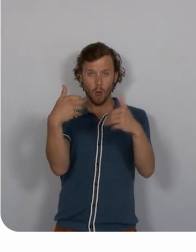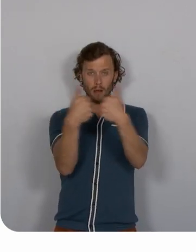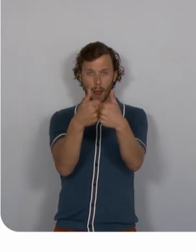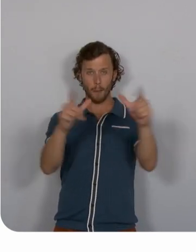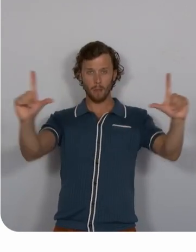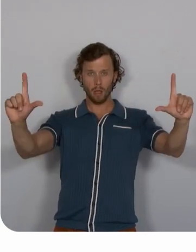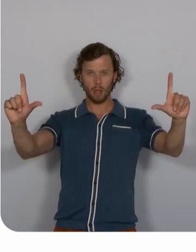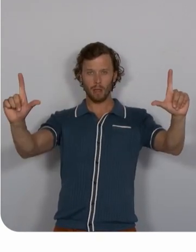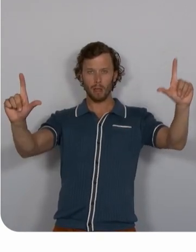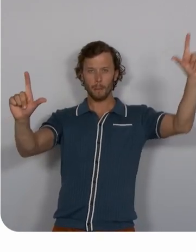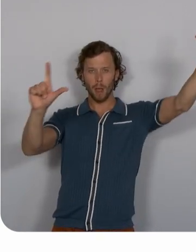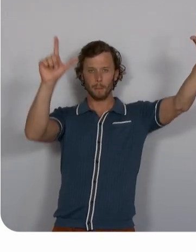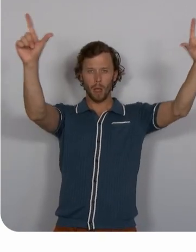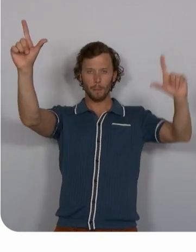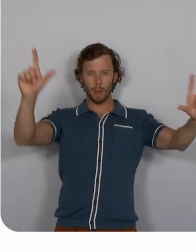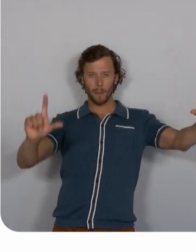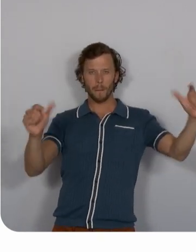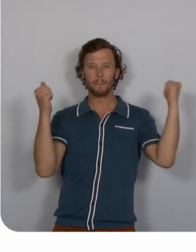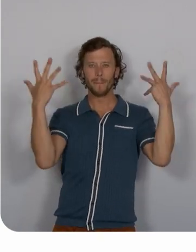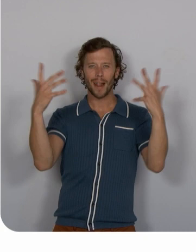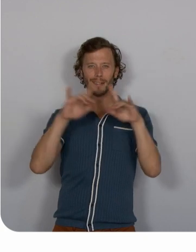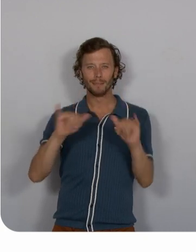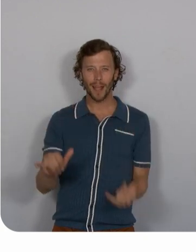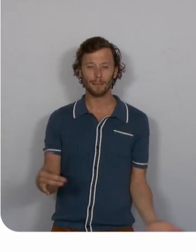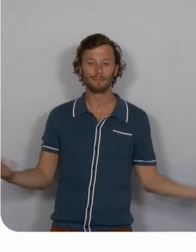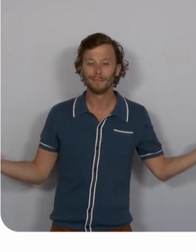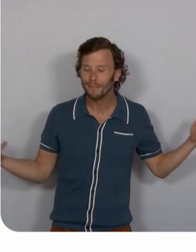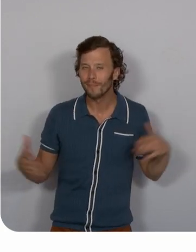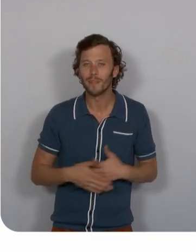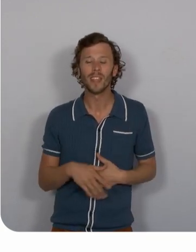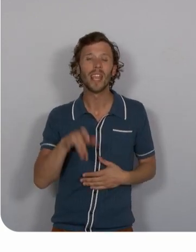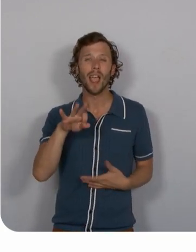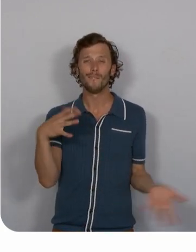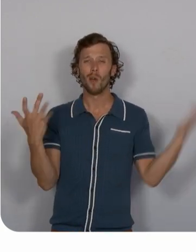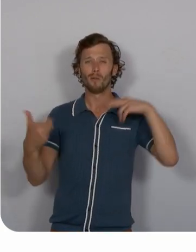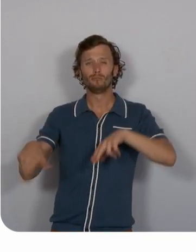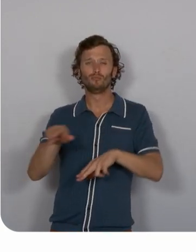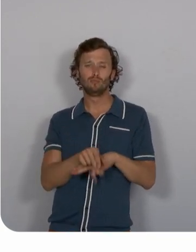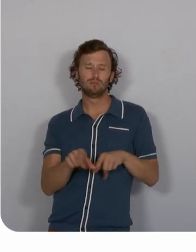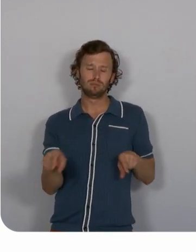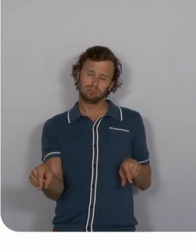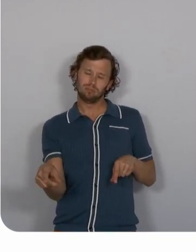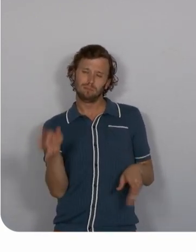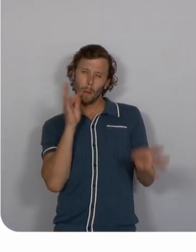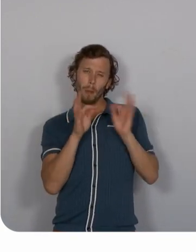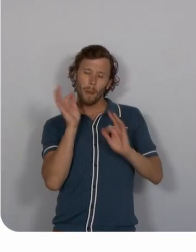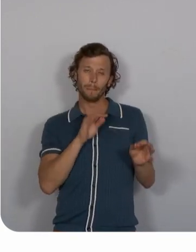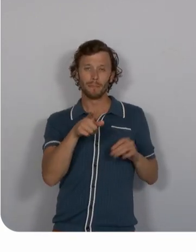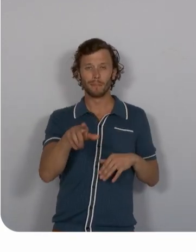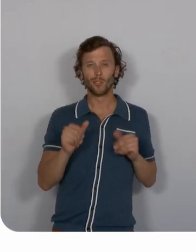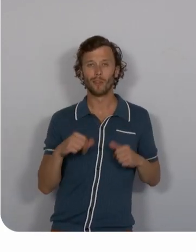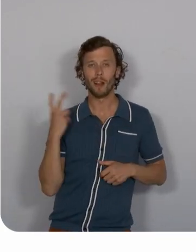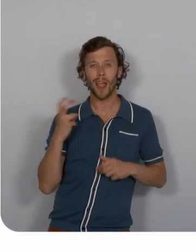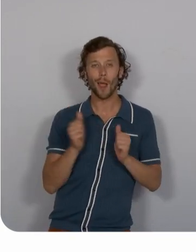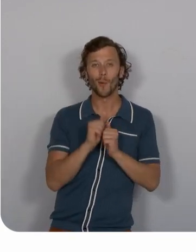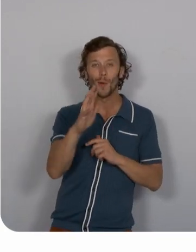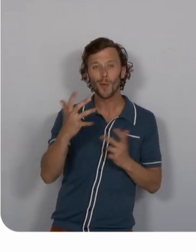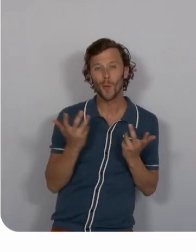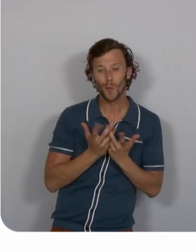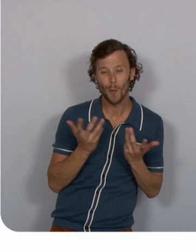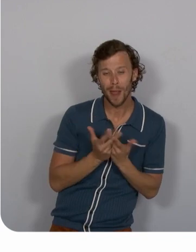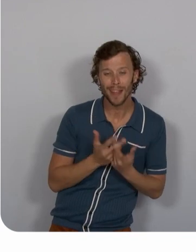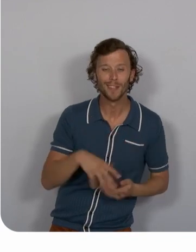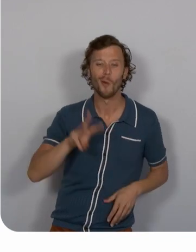once. And if consuming cheese and crackers is more your sport, you can hang out with your new roommates, Wallace and Gromit.